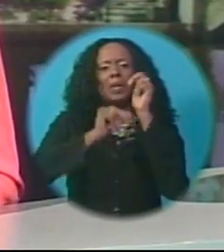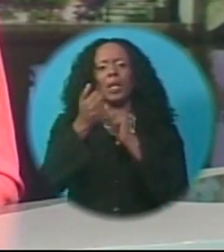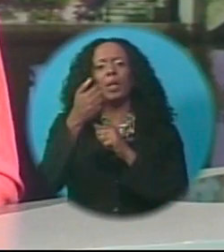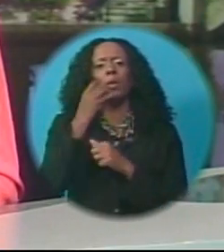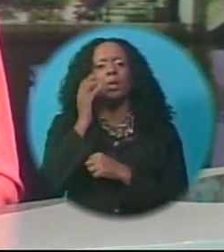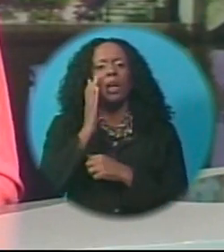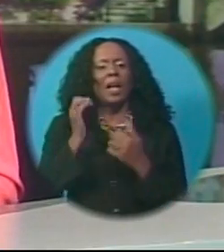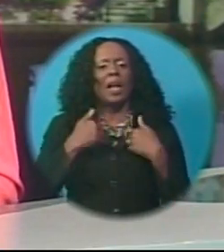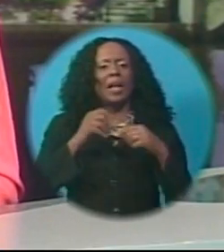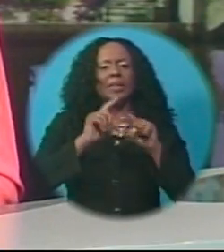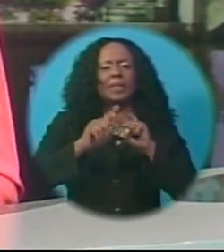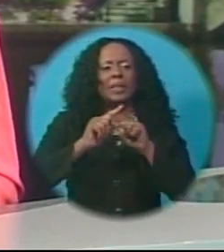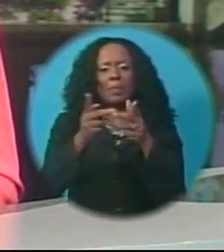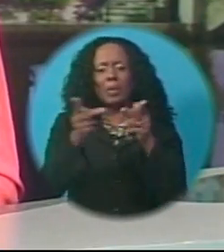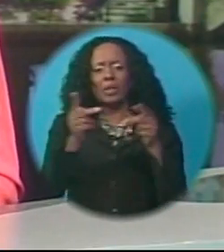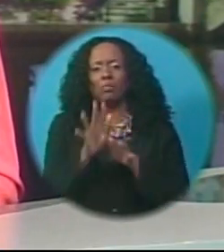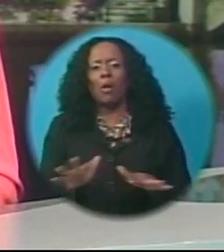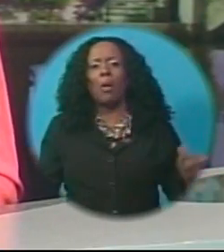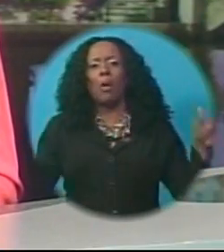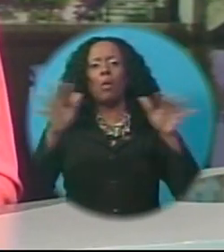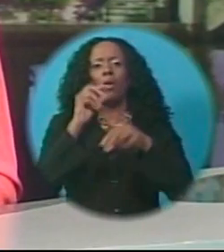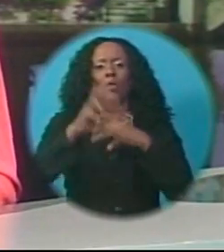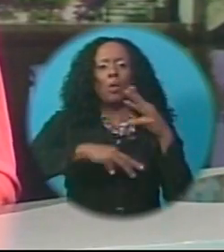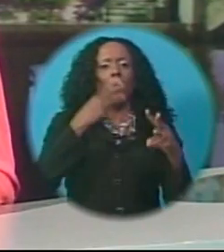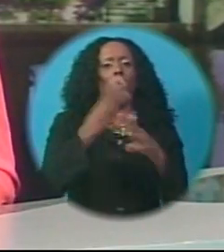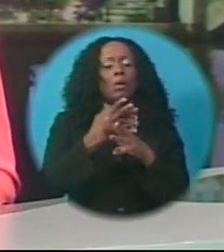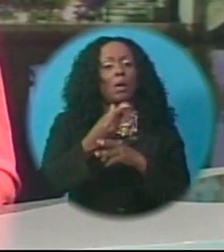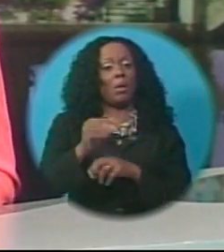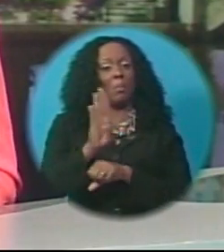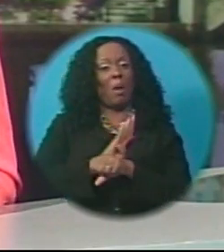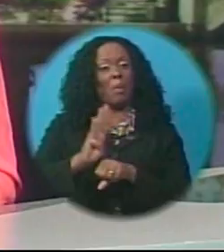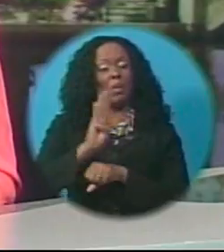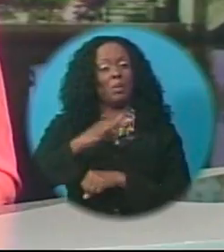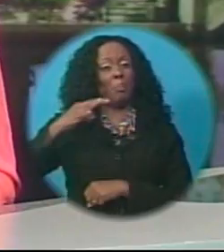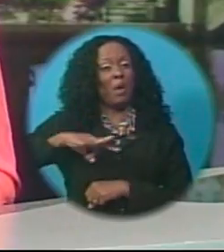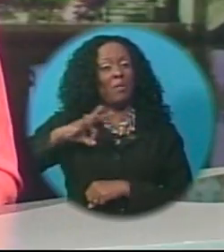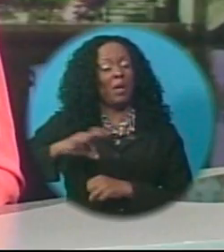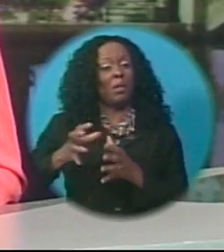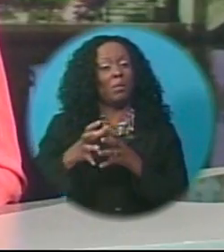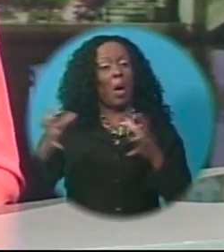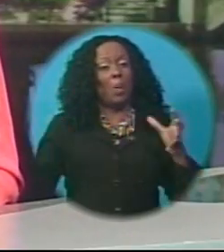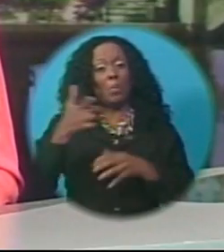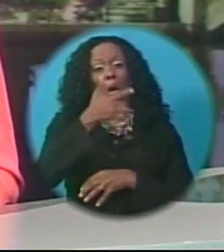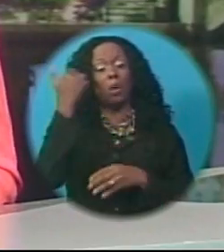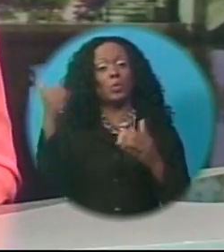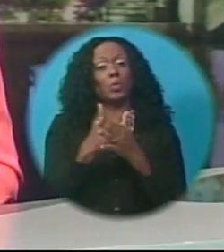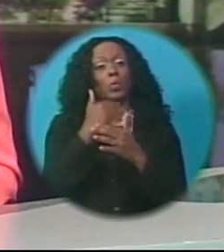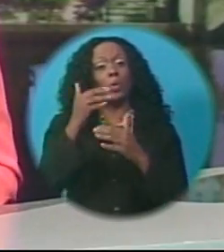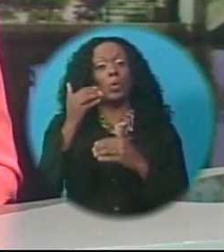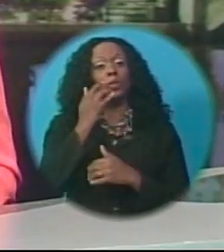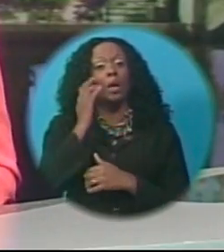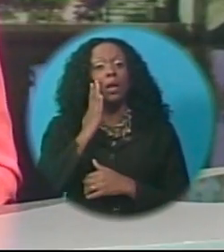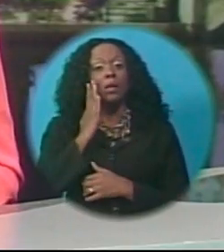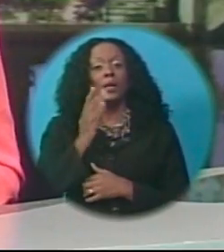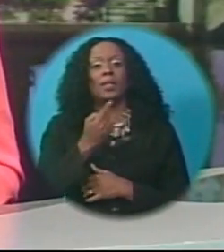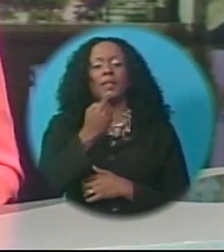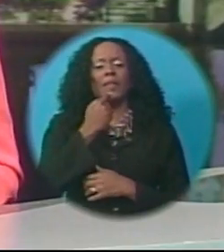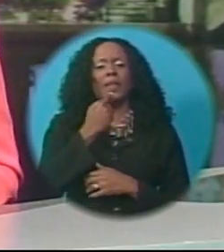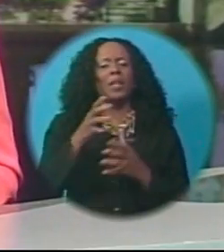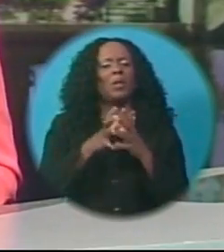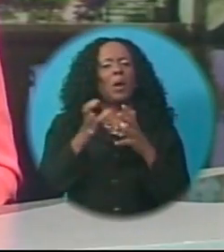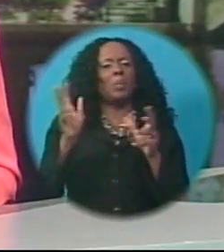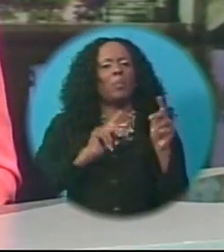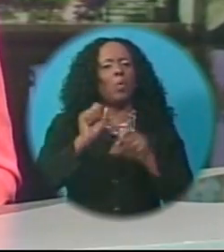and Barbados will benefit from the intensive marketing already in place for these locations. He also explains how the local workforce